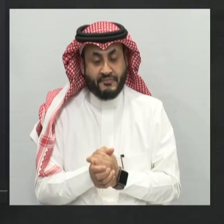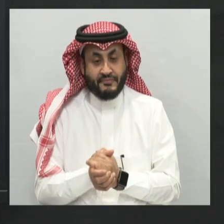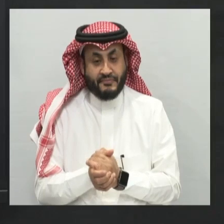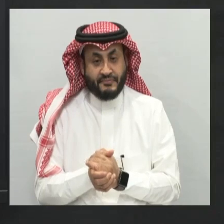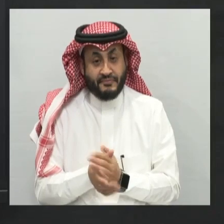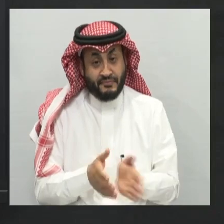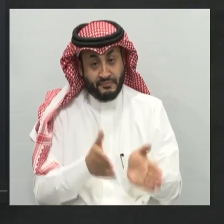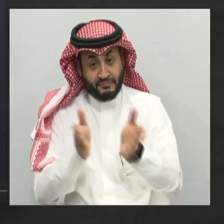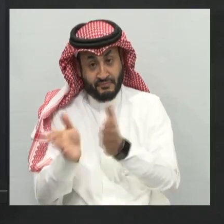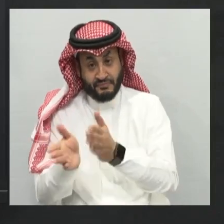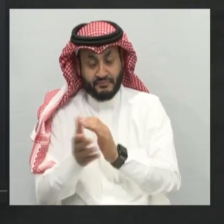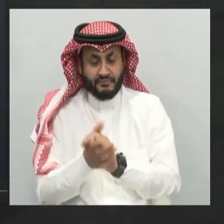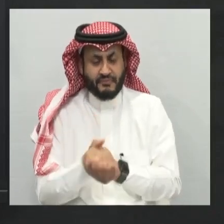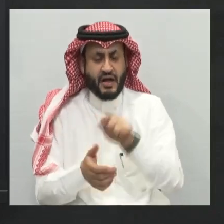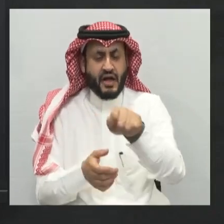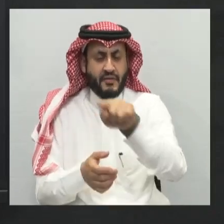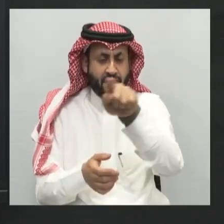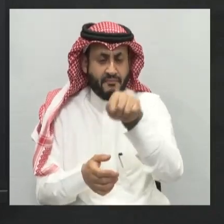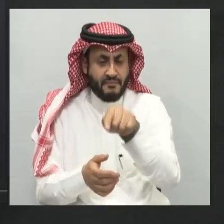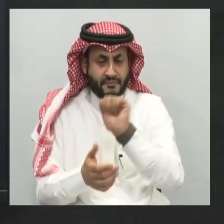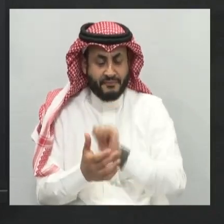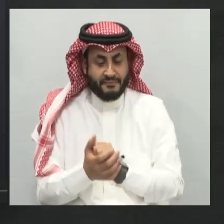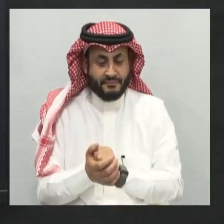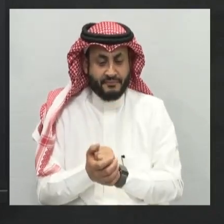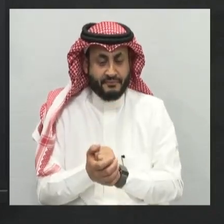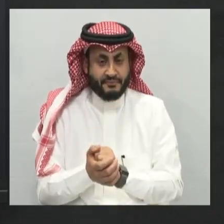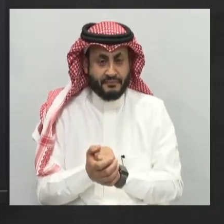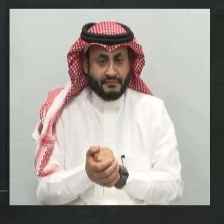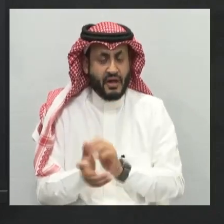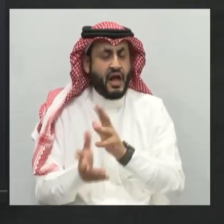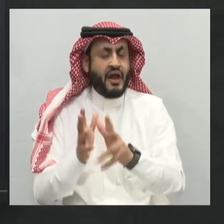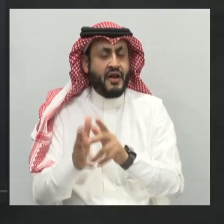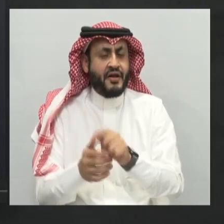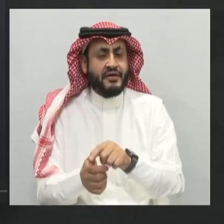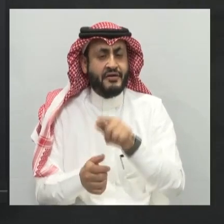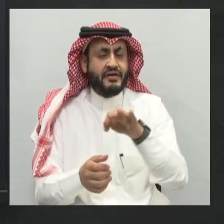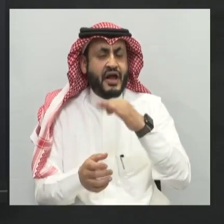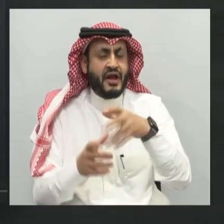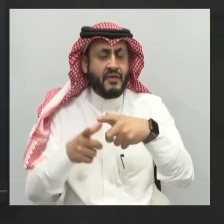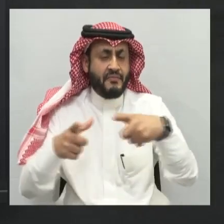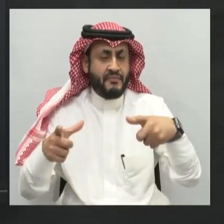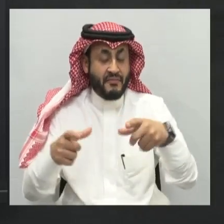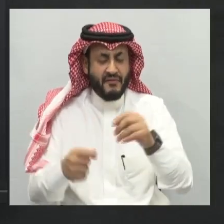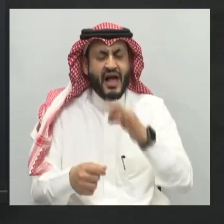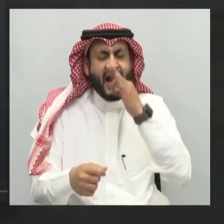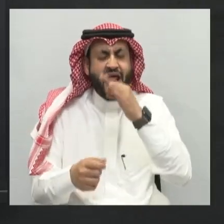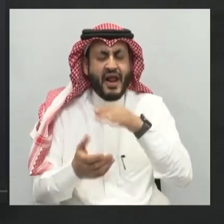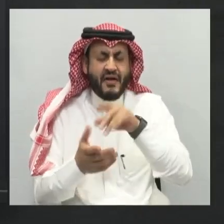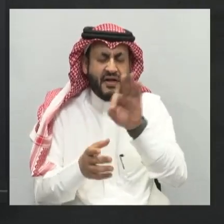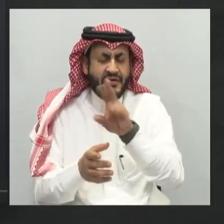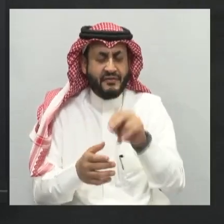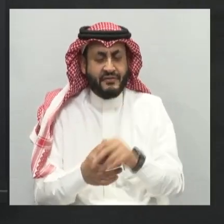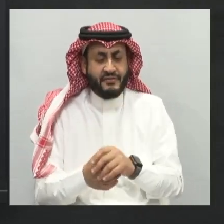Okay, so now let me ask you a question. When you say a word, you usually start with a certain sound, right?